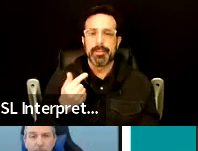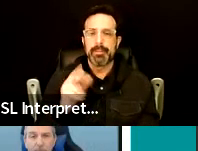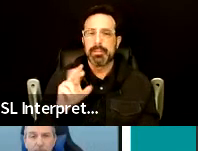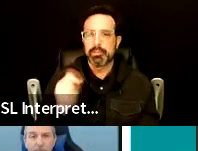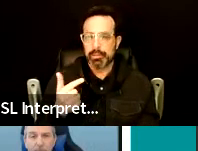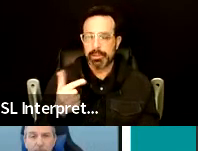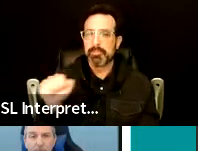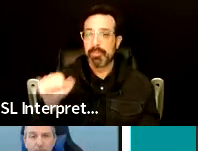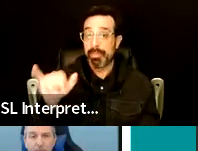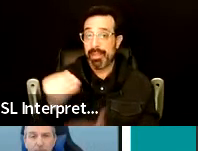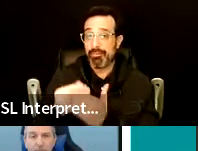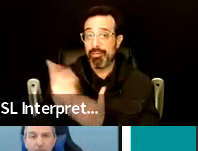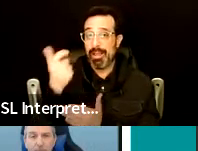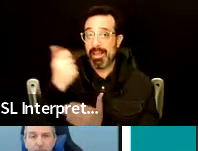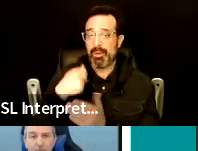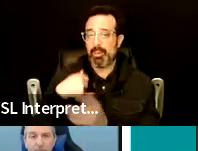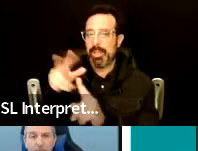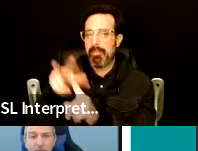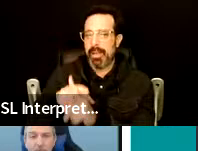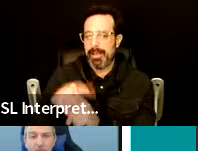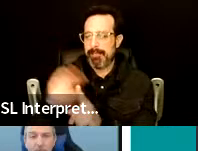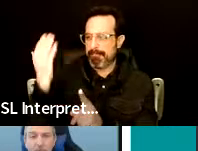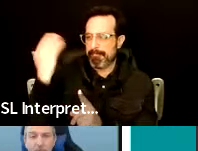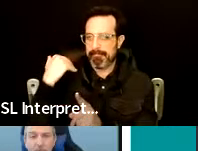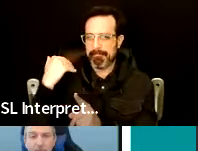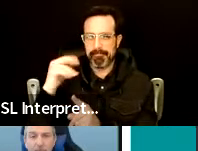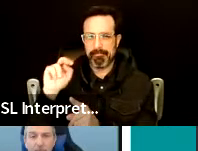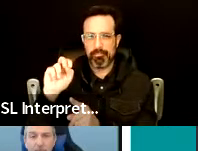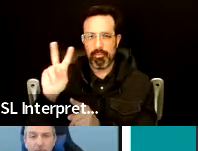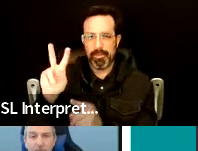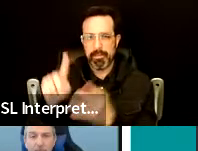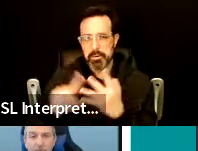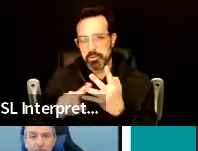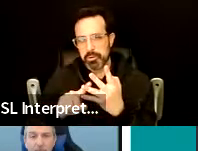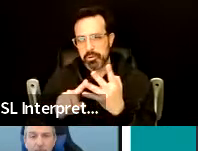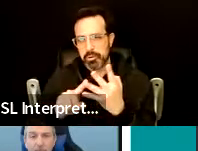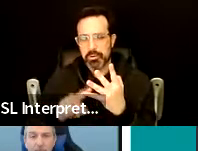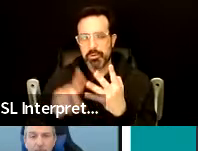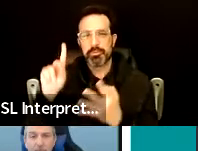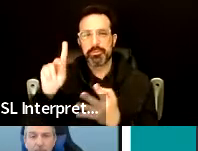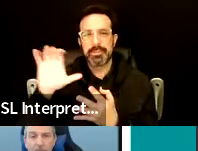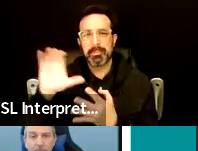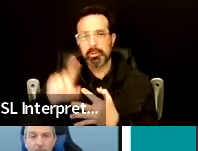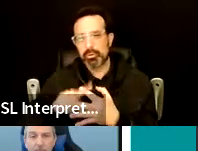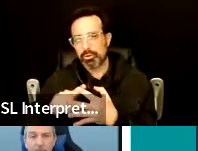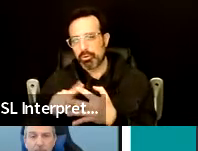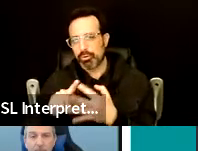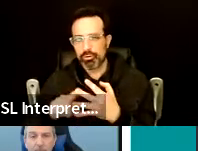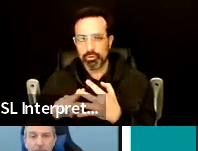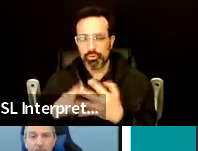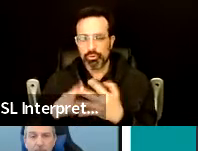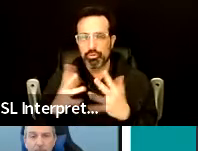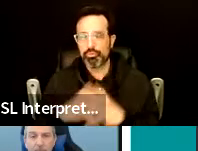applied for it back in late November, early December. And